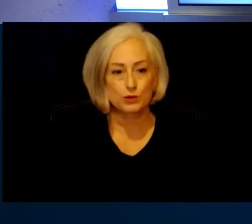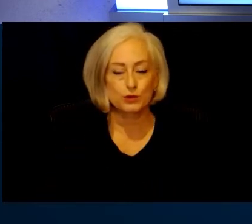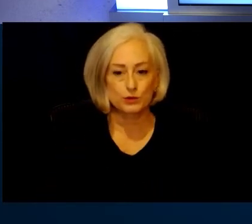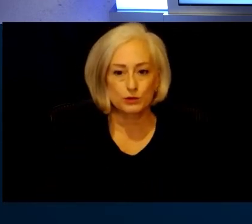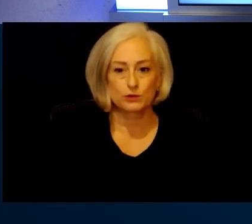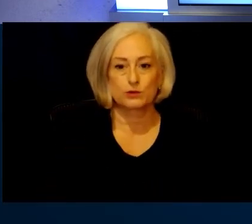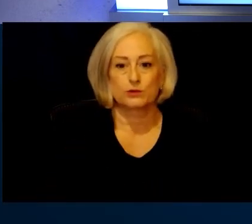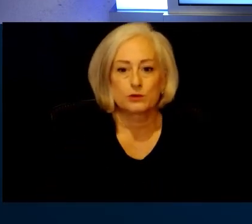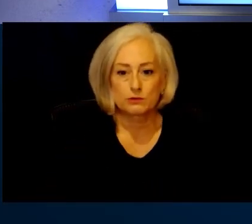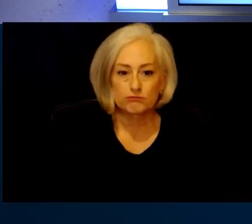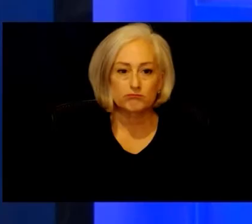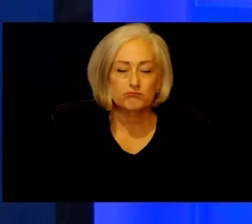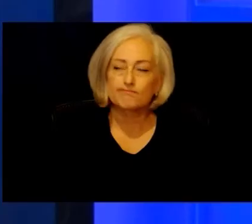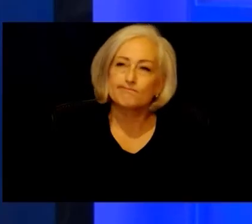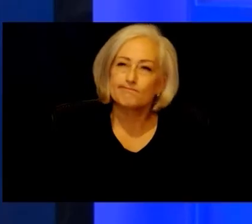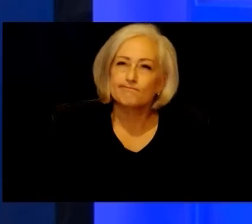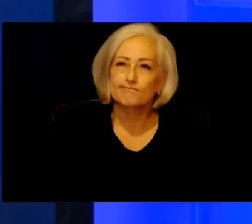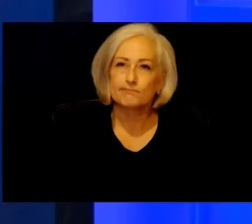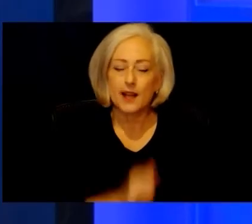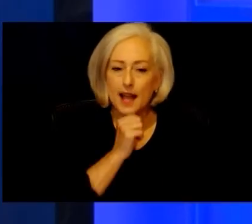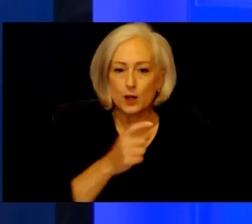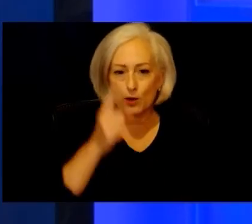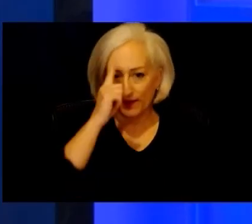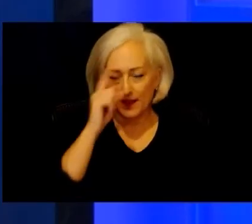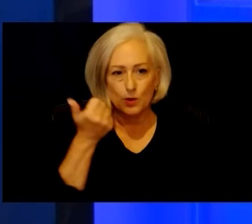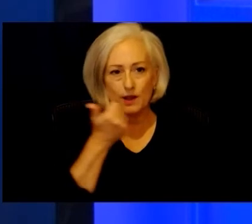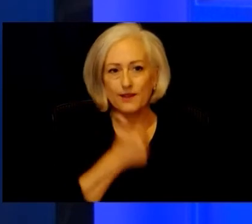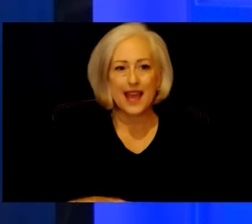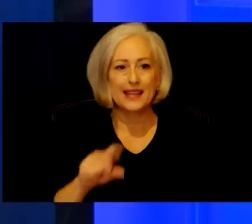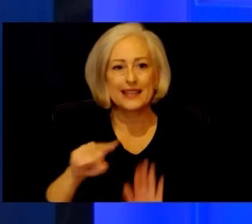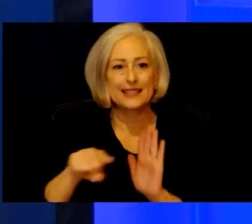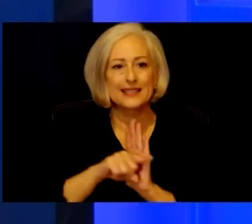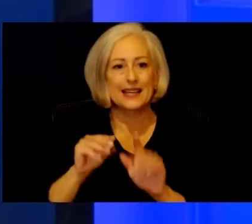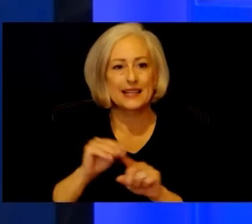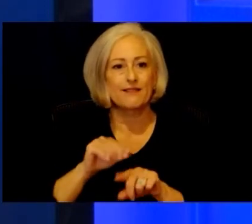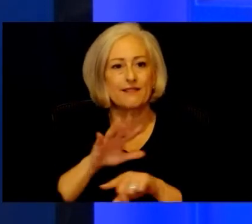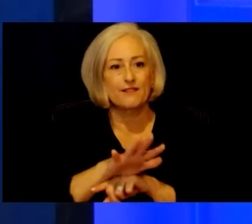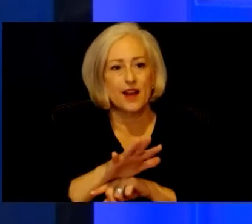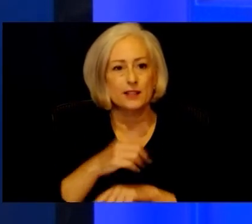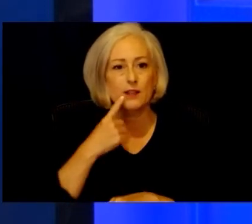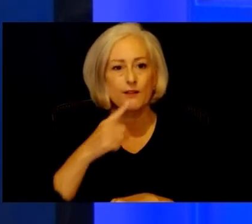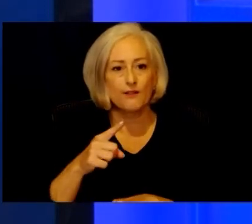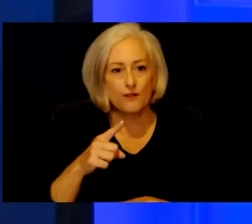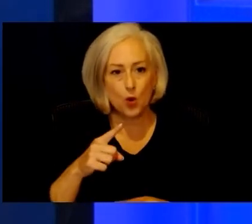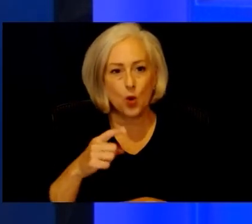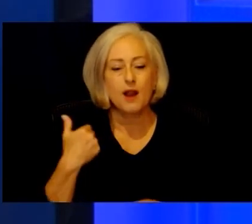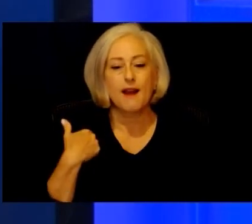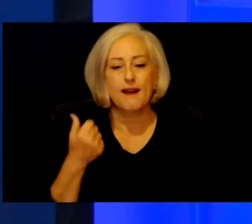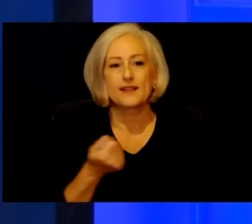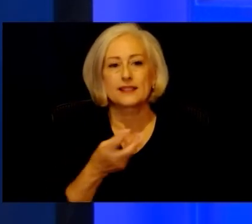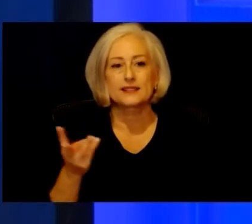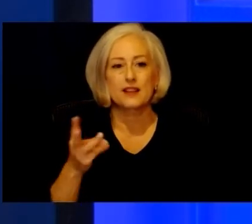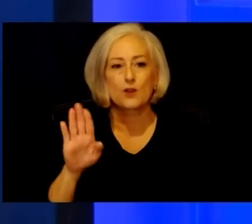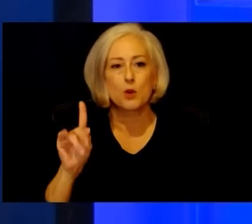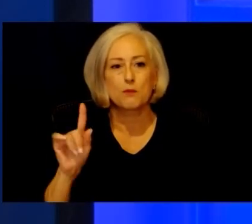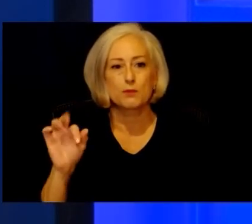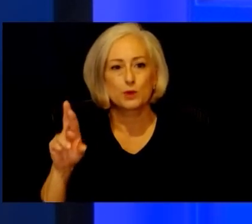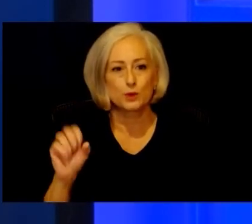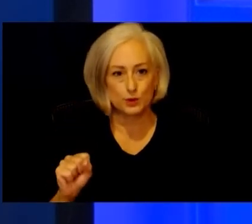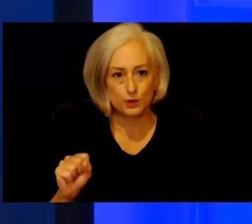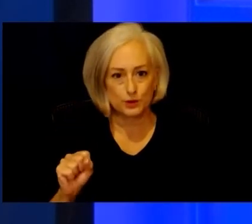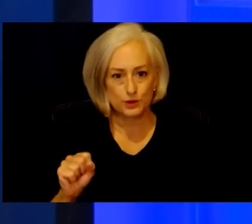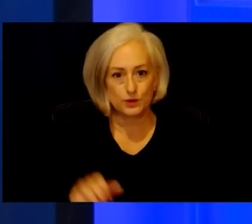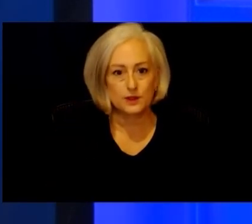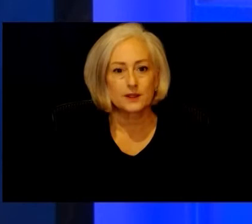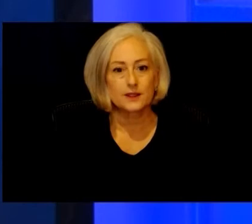I don't think that we have seen any adverse events, especially long-term, from taking multiple boosters. We know that there was the